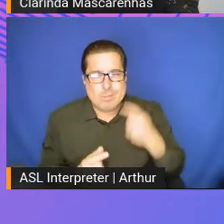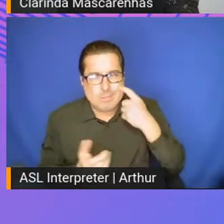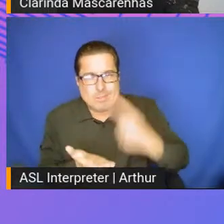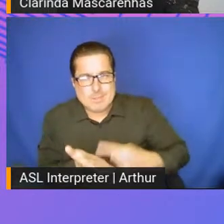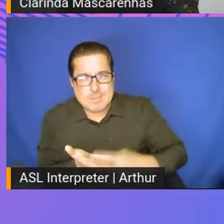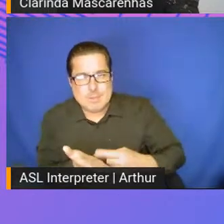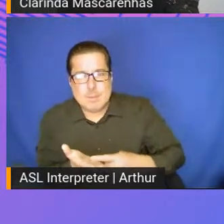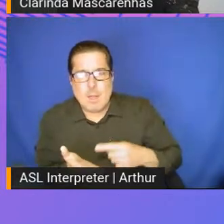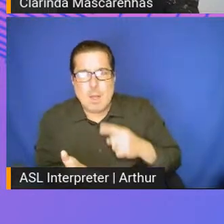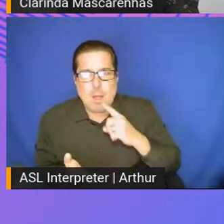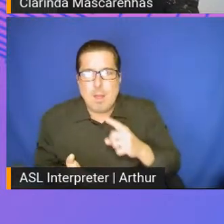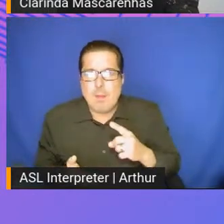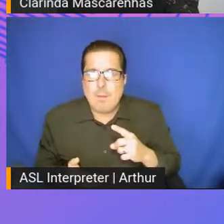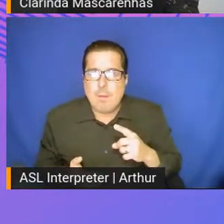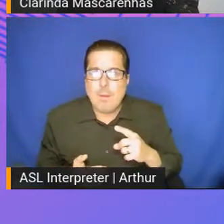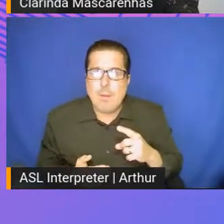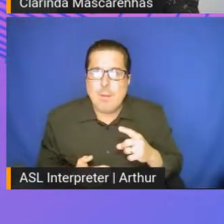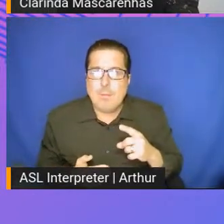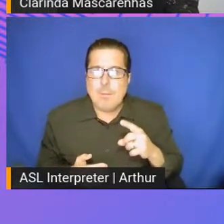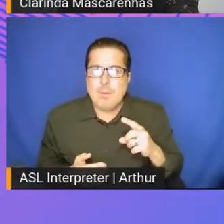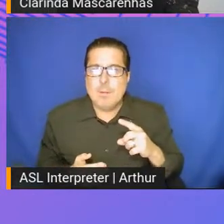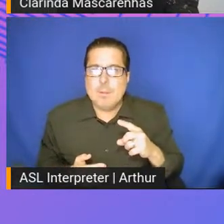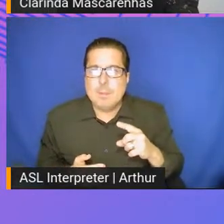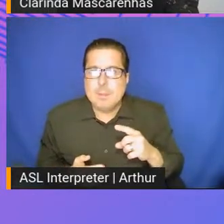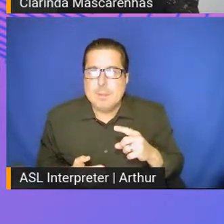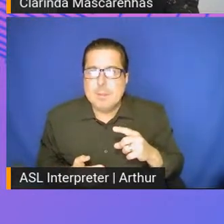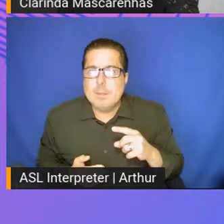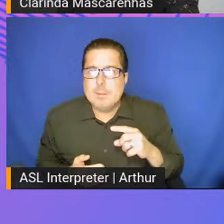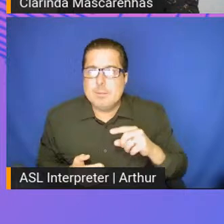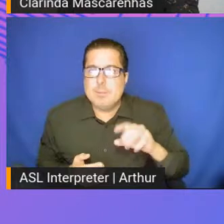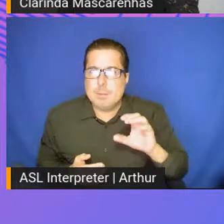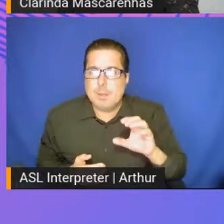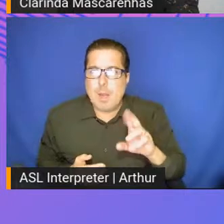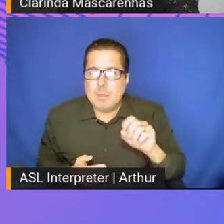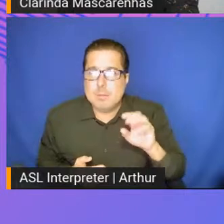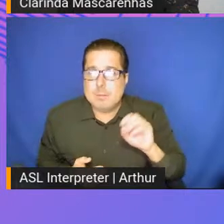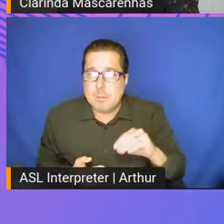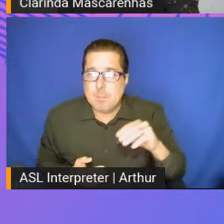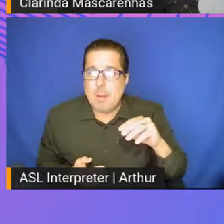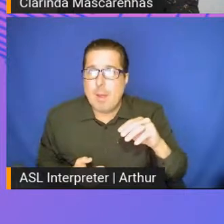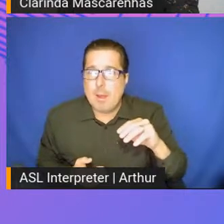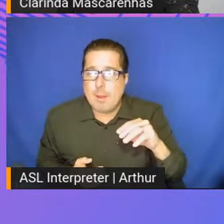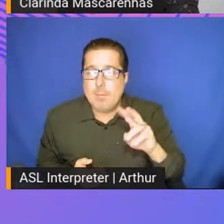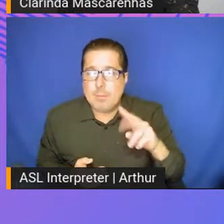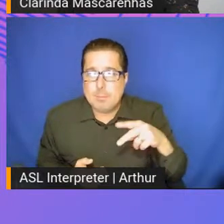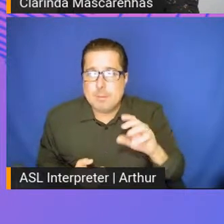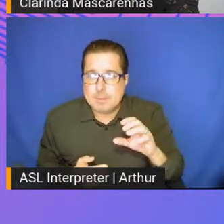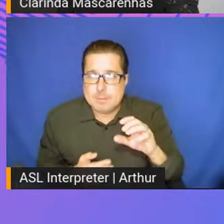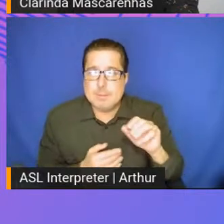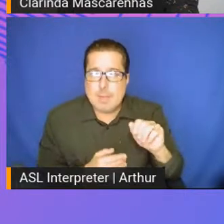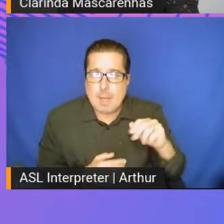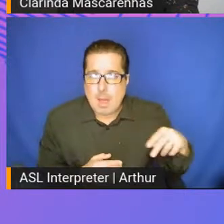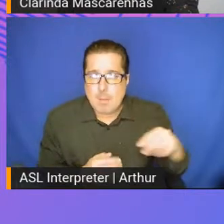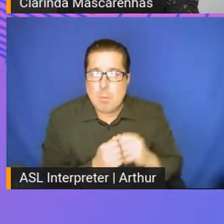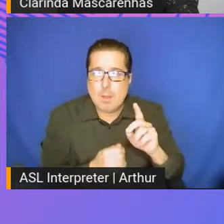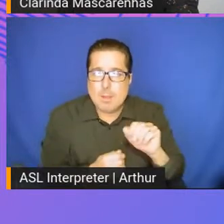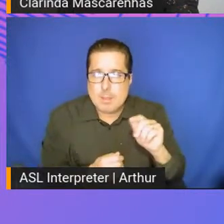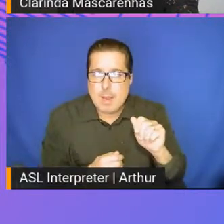demo app will talk to RDS database. So let's go to our pre-created